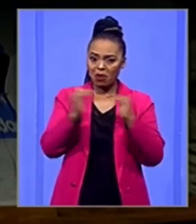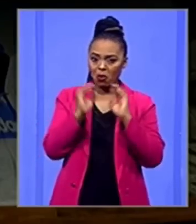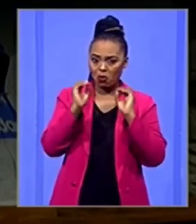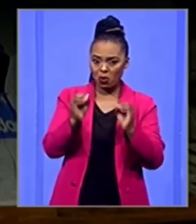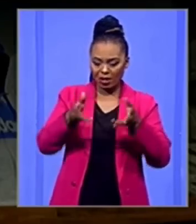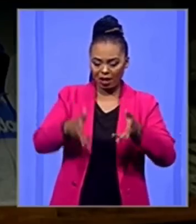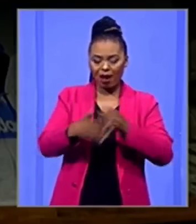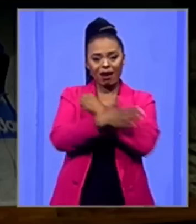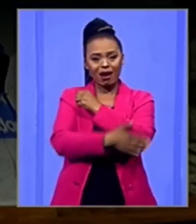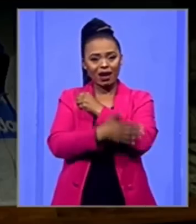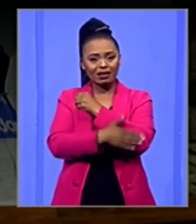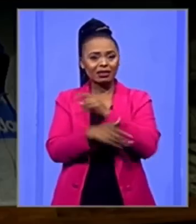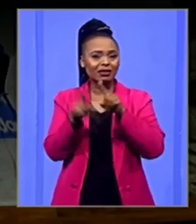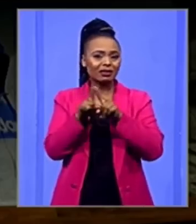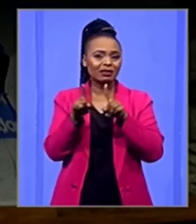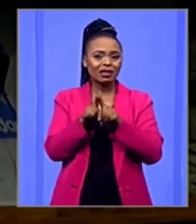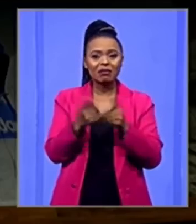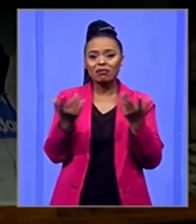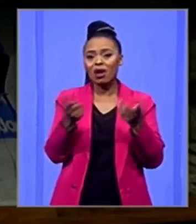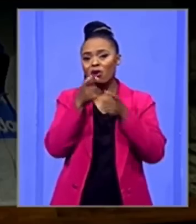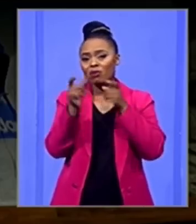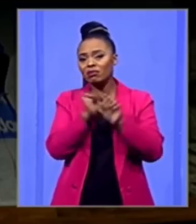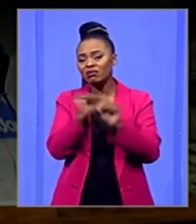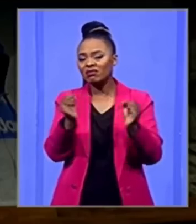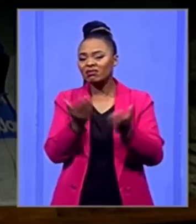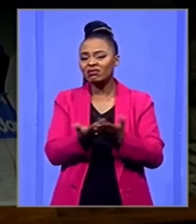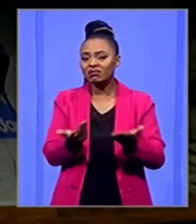o letetše eng godimo ga molato woo.